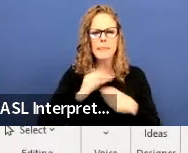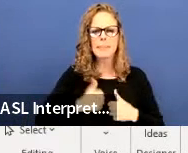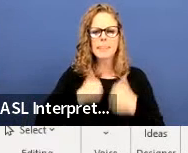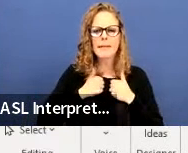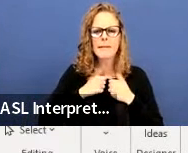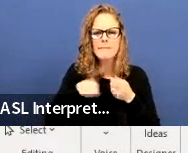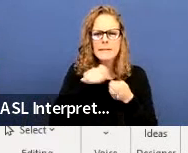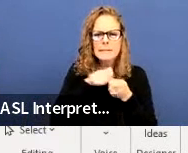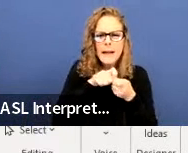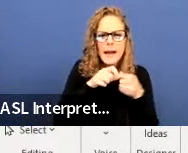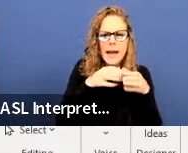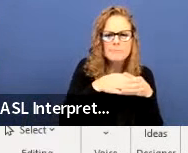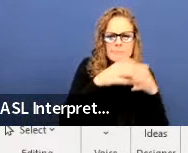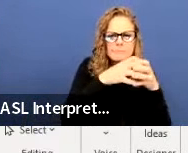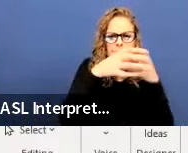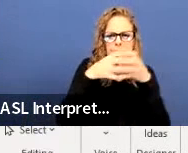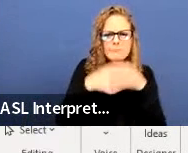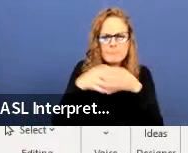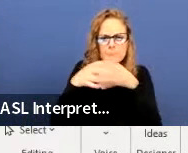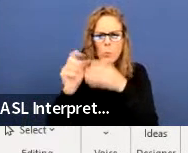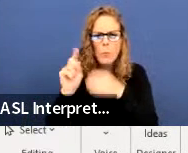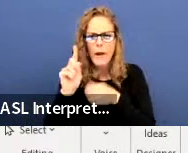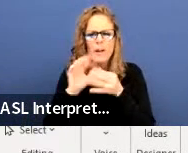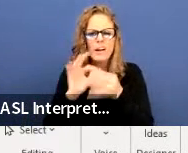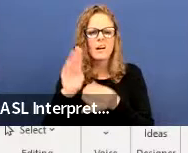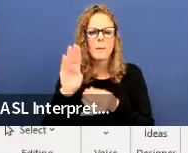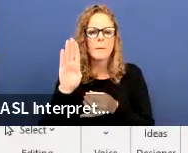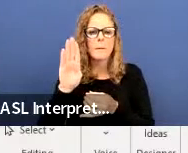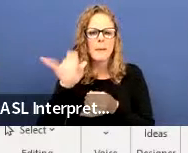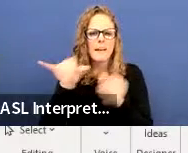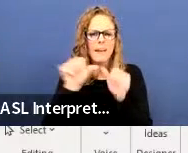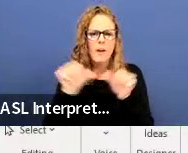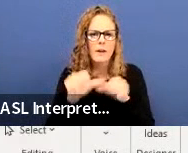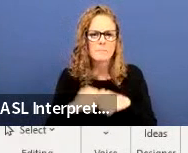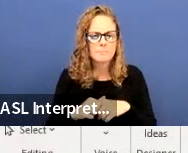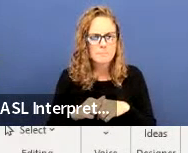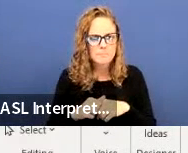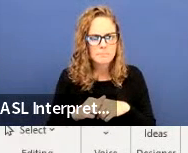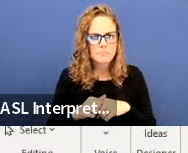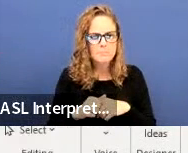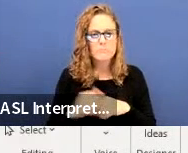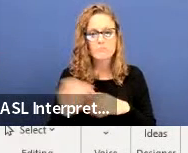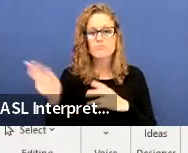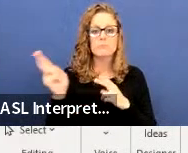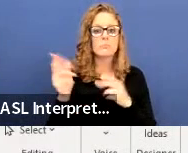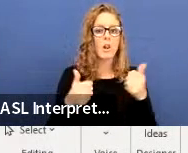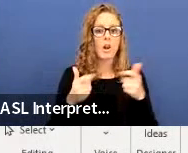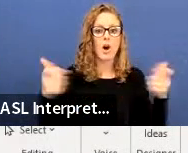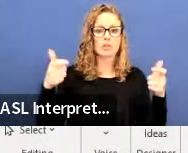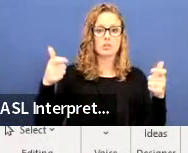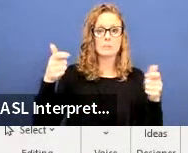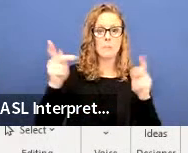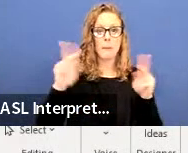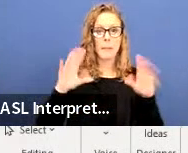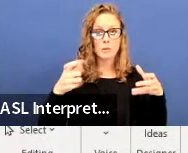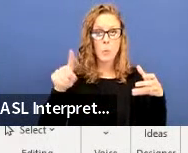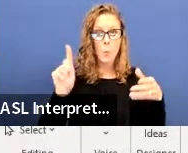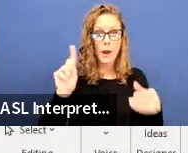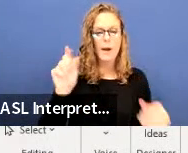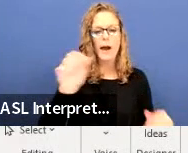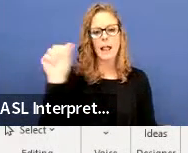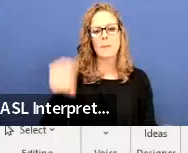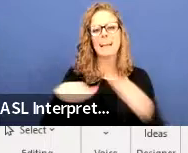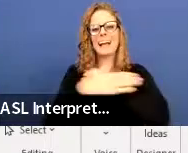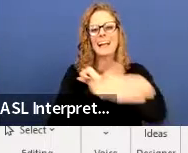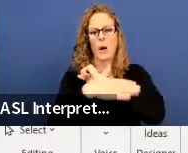of the Bay Area. If you can see here, the largest population of Pacific Islanders is in Alameda